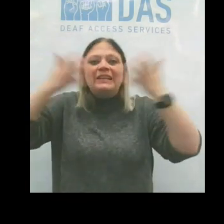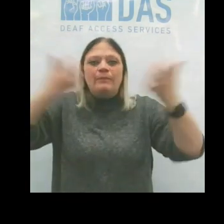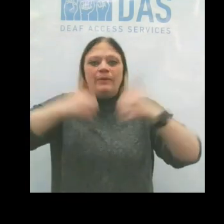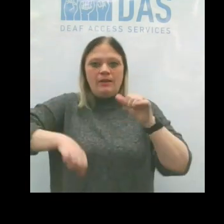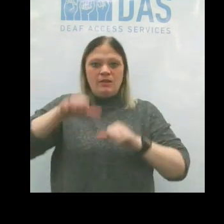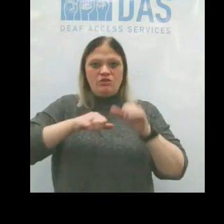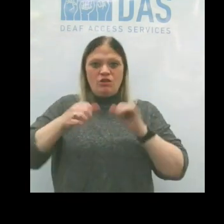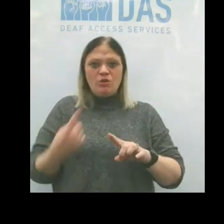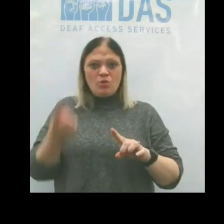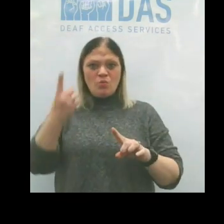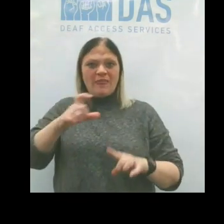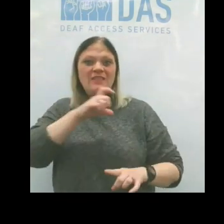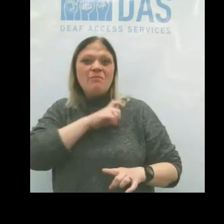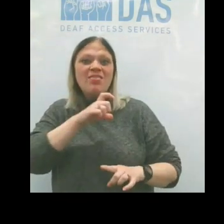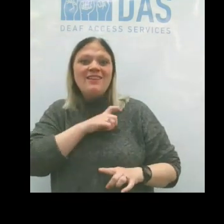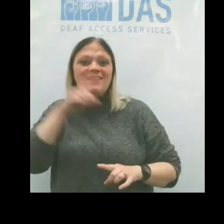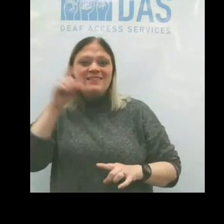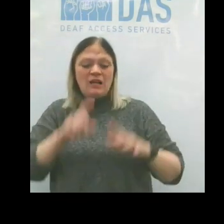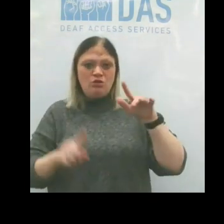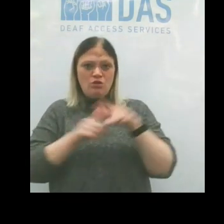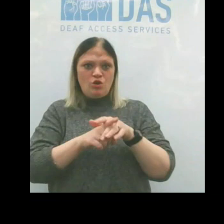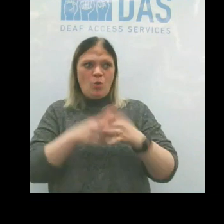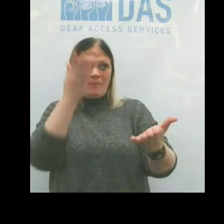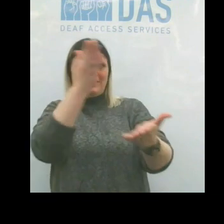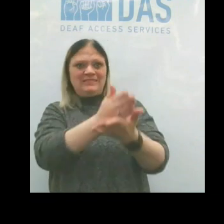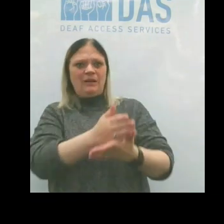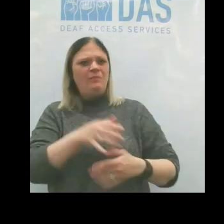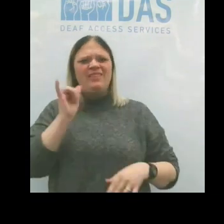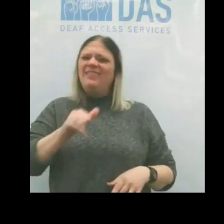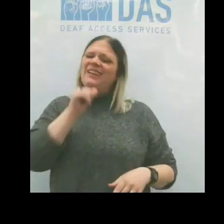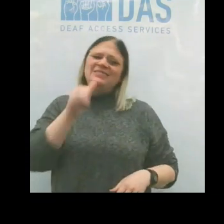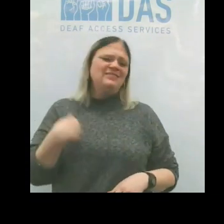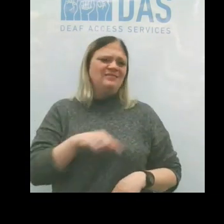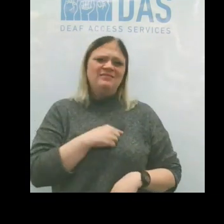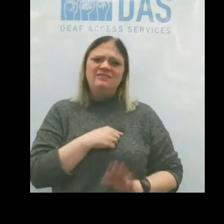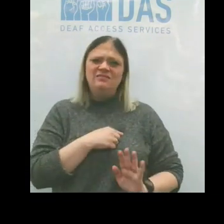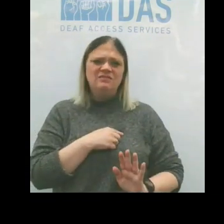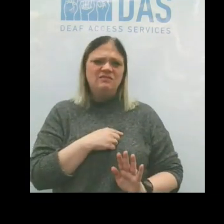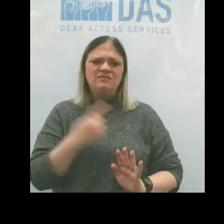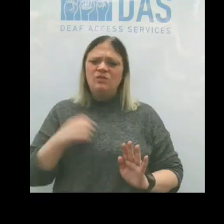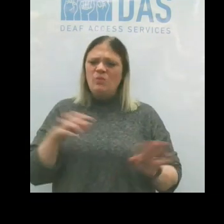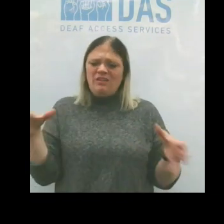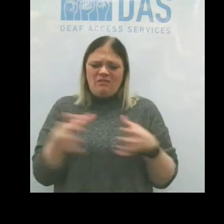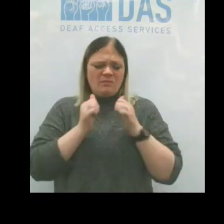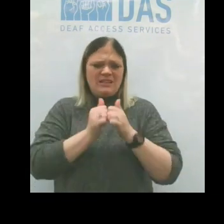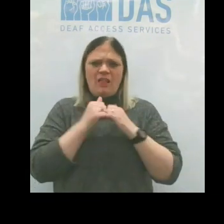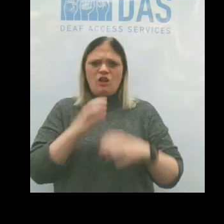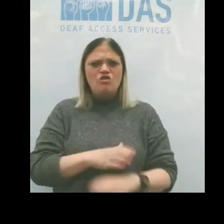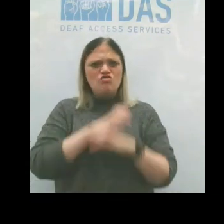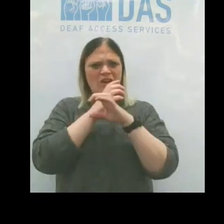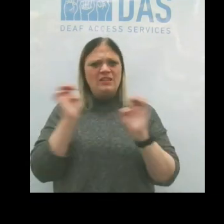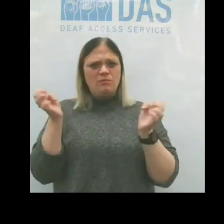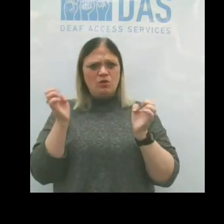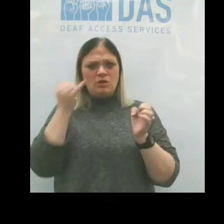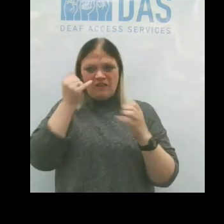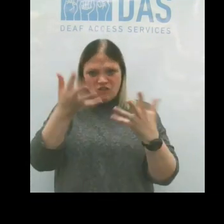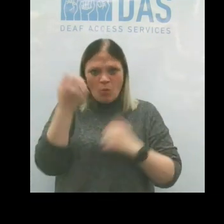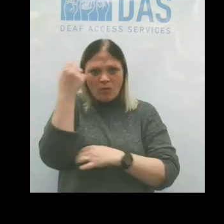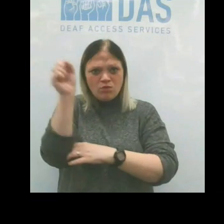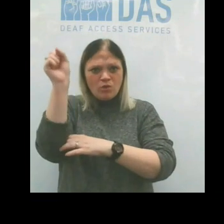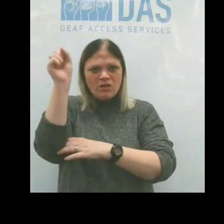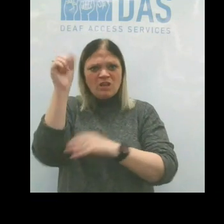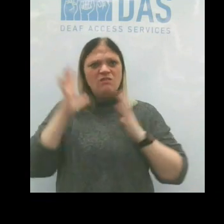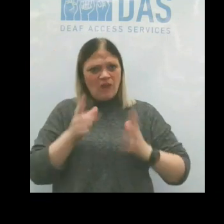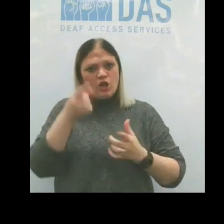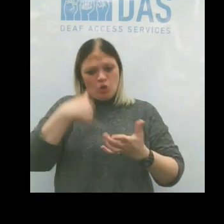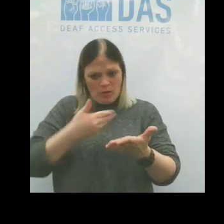the point that the police had to break it up. That's not who we are. We come together in a crisis and an emergency, and if you want to protest, you do